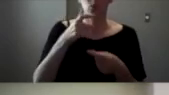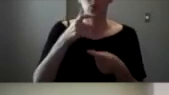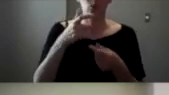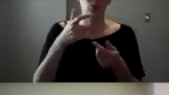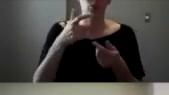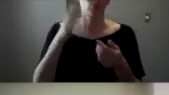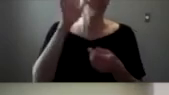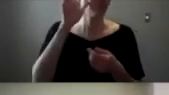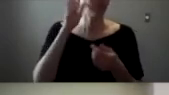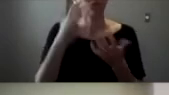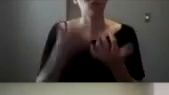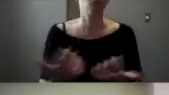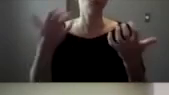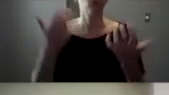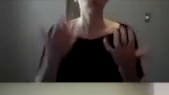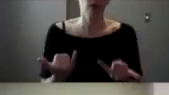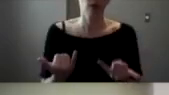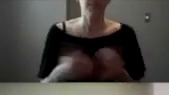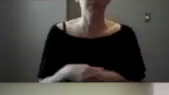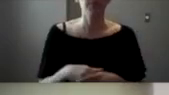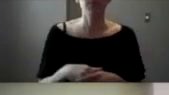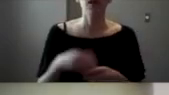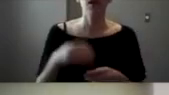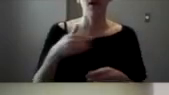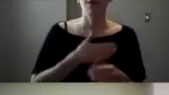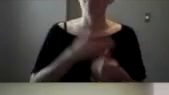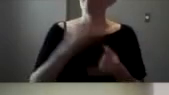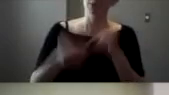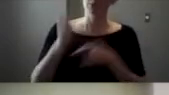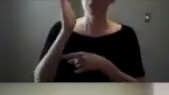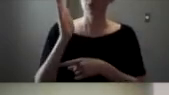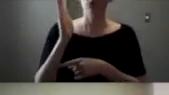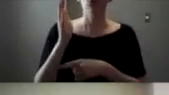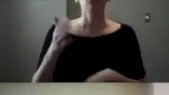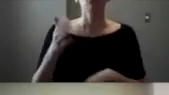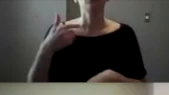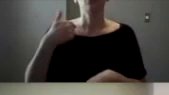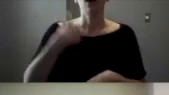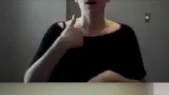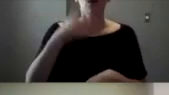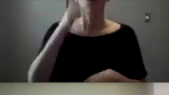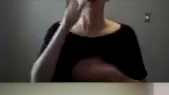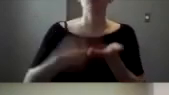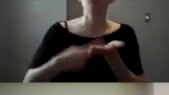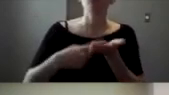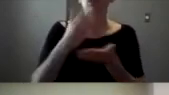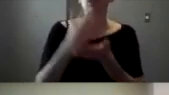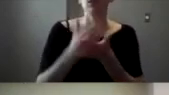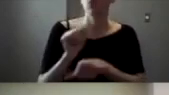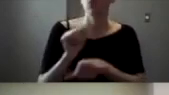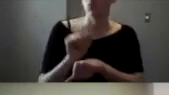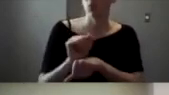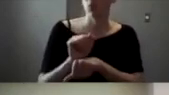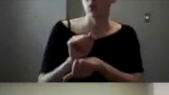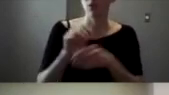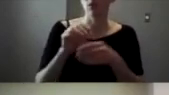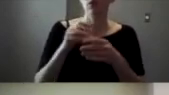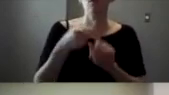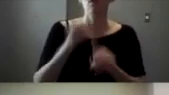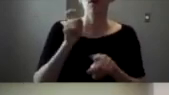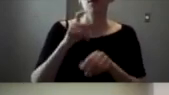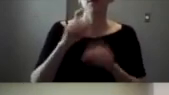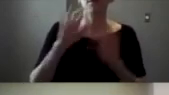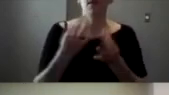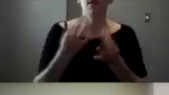I am going to wrap up by talking about some work that has been done by the Family Planning National Training Center,